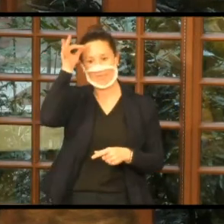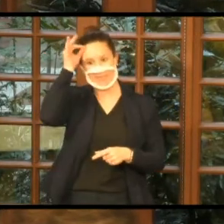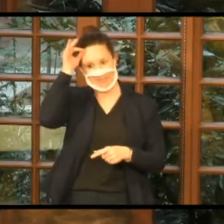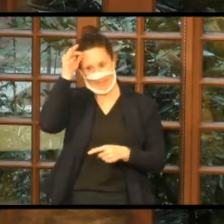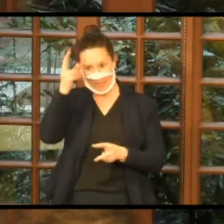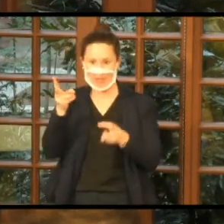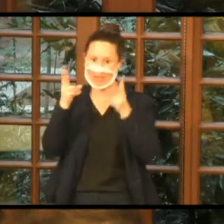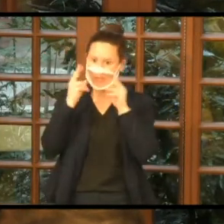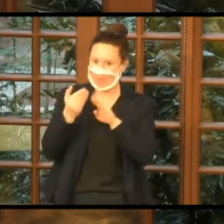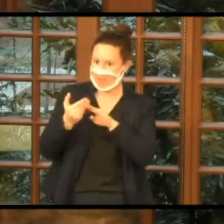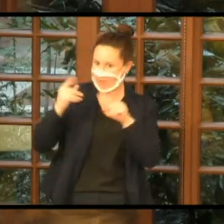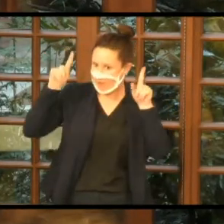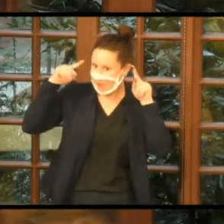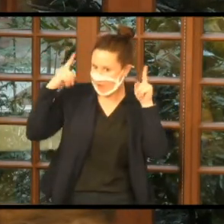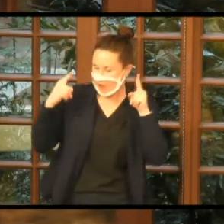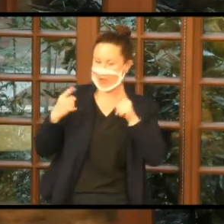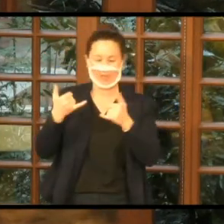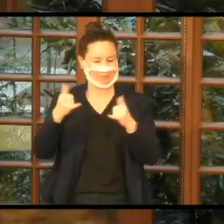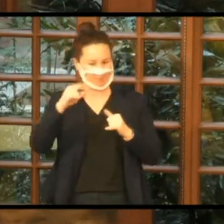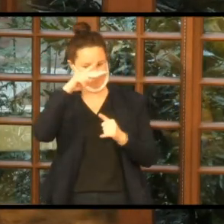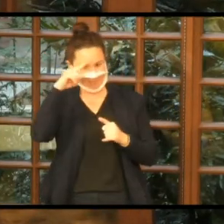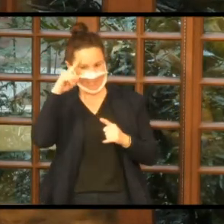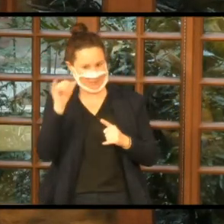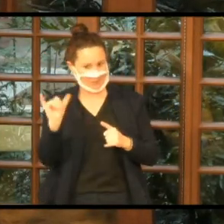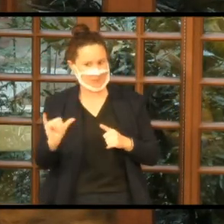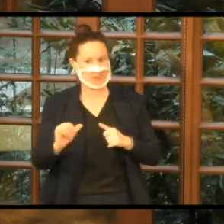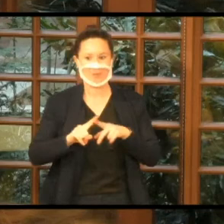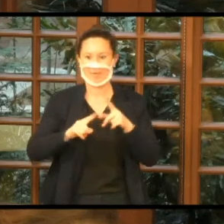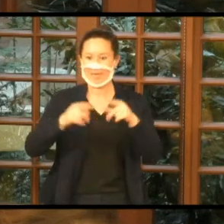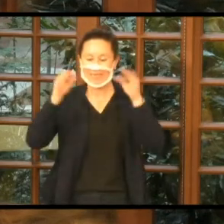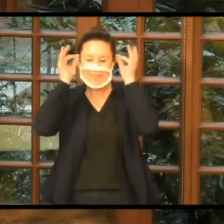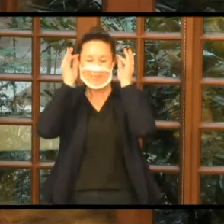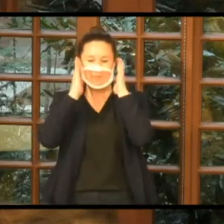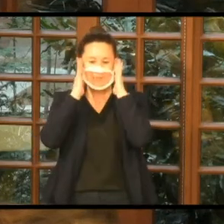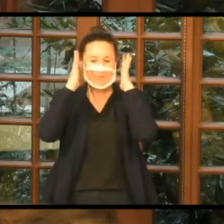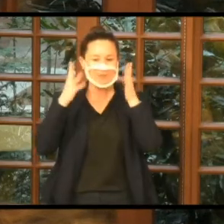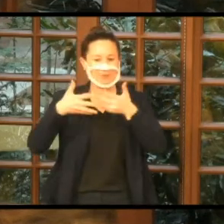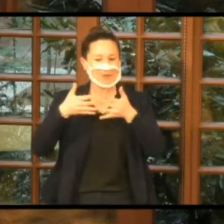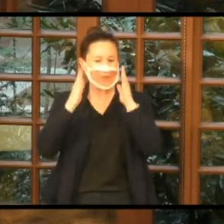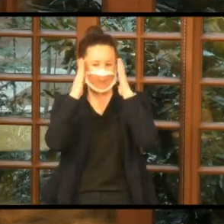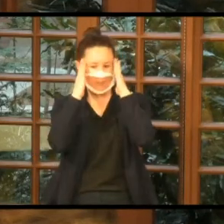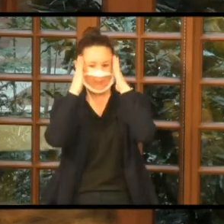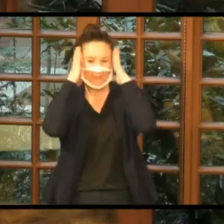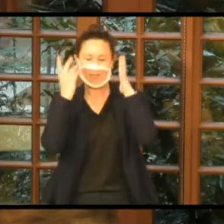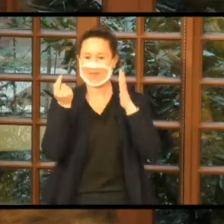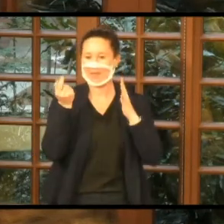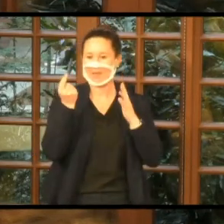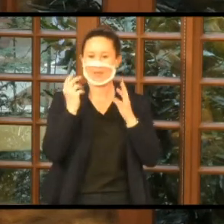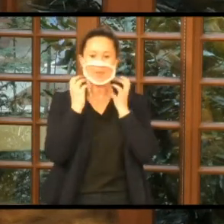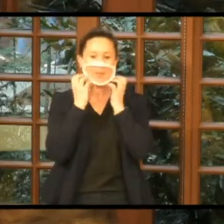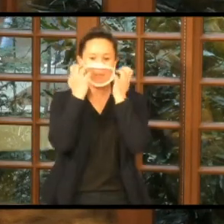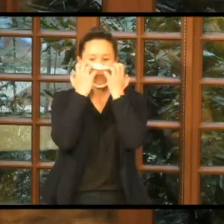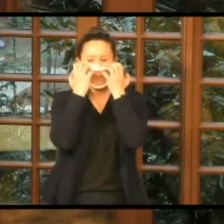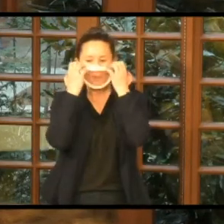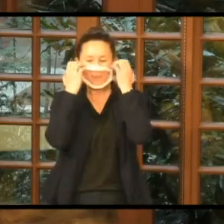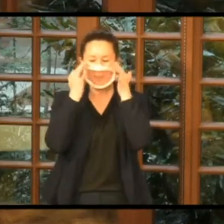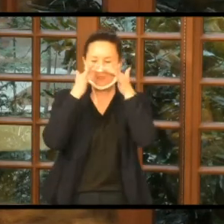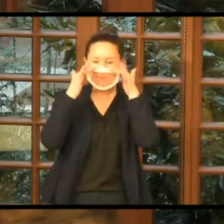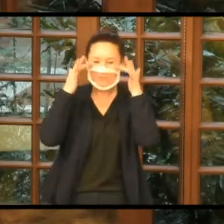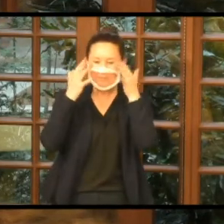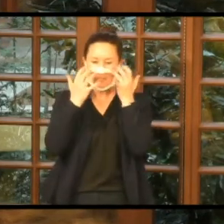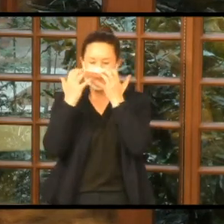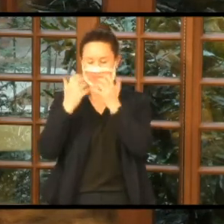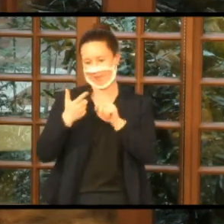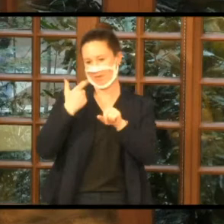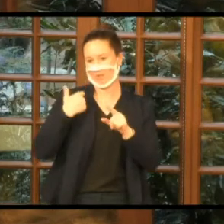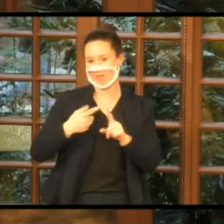before it can curl, is black too, though the gray at his temples has expanded and there's a faint rash of pockmarks under his eyes, a remnant of the